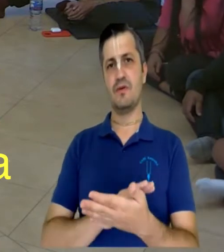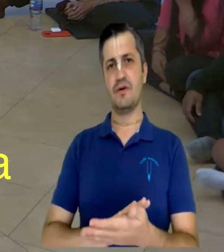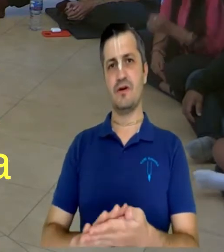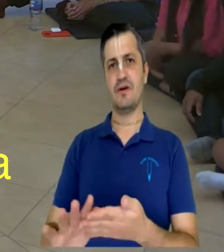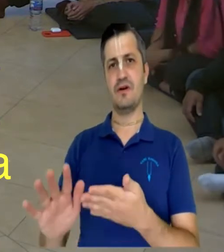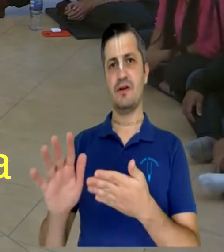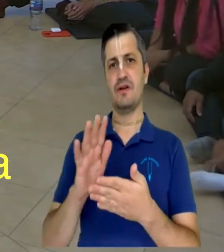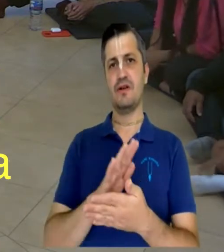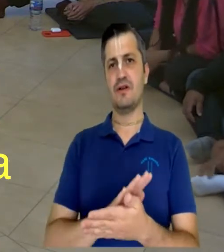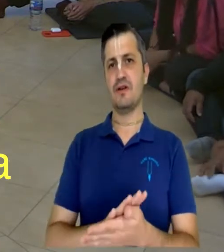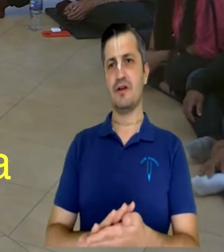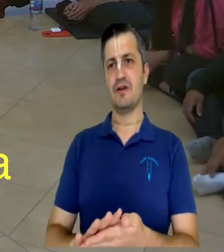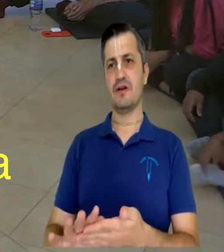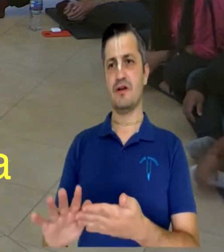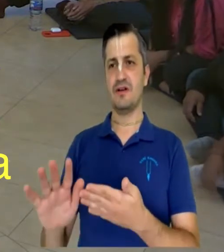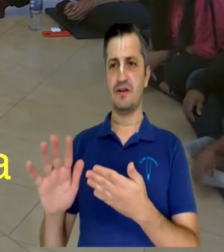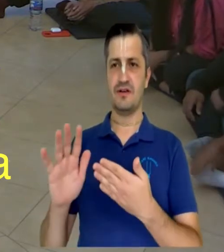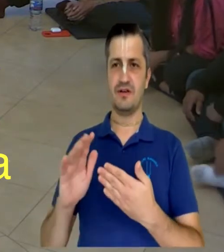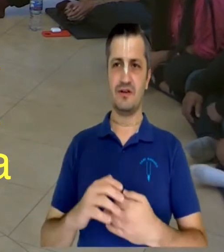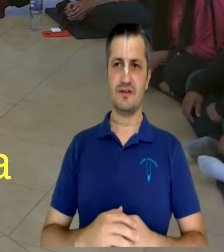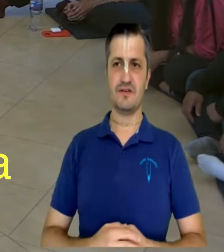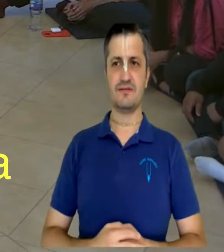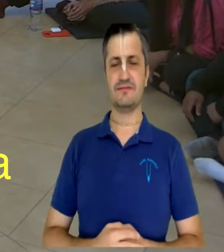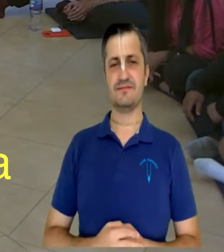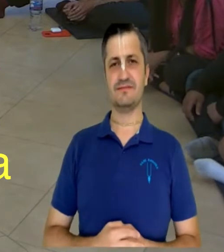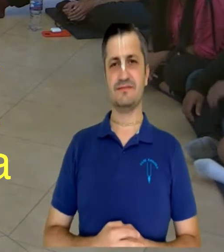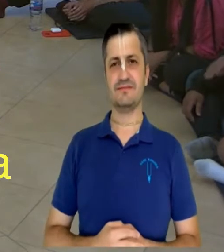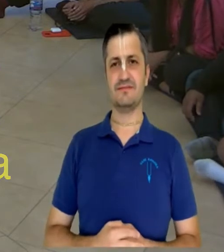Rama Hare Hare.